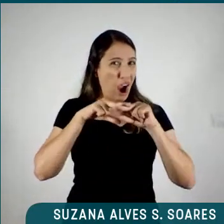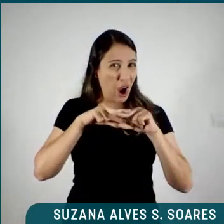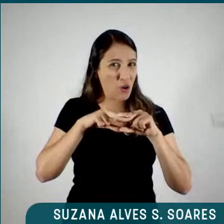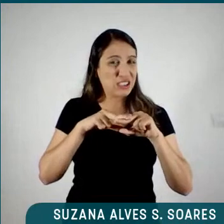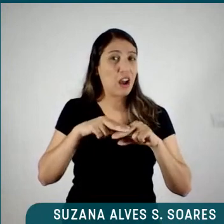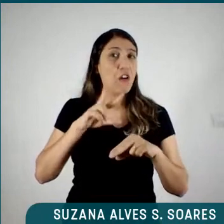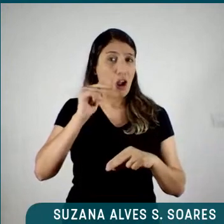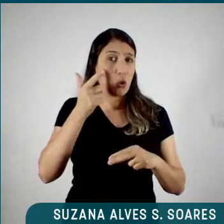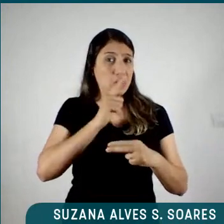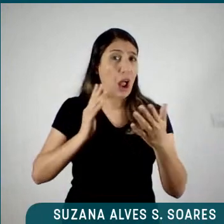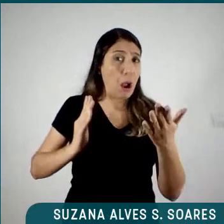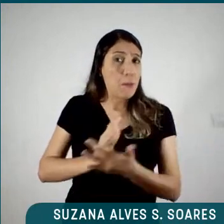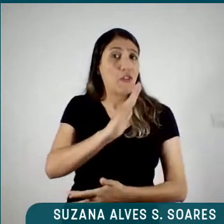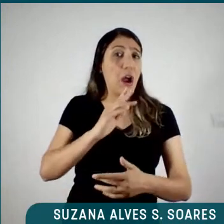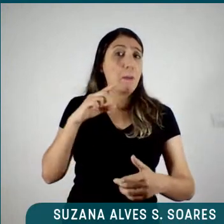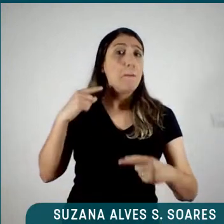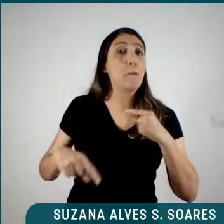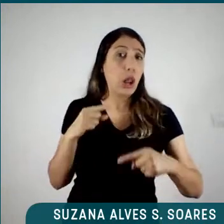women